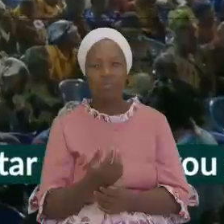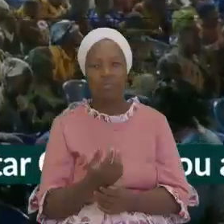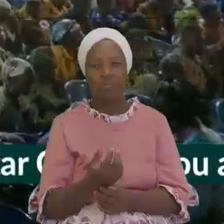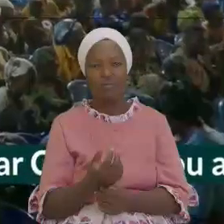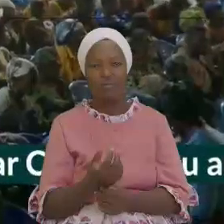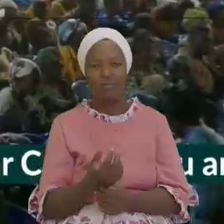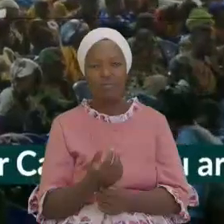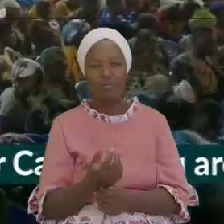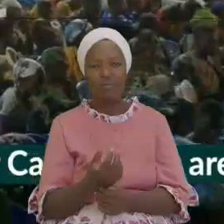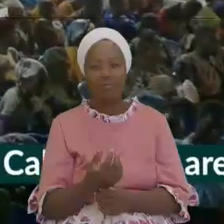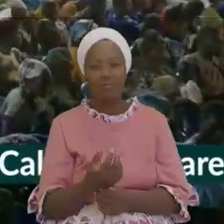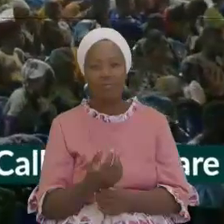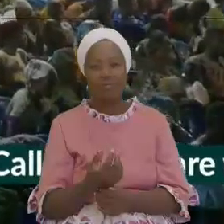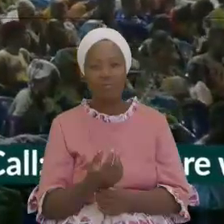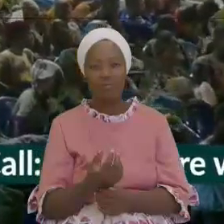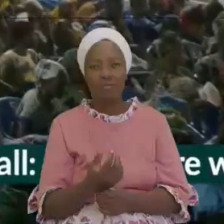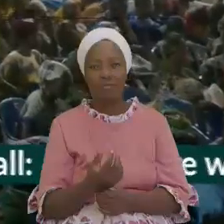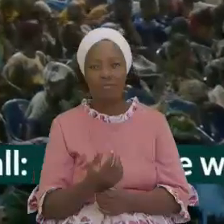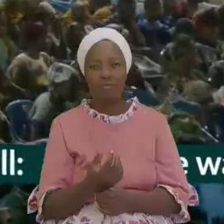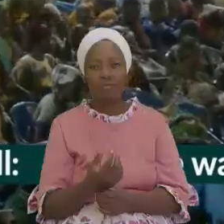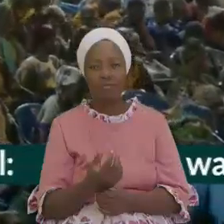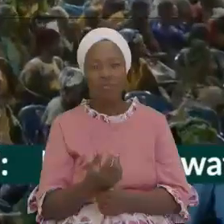Yes, let me know if you are